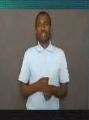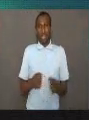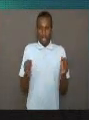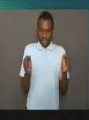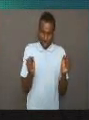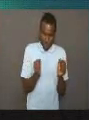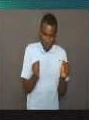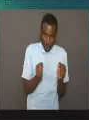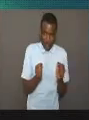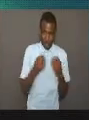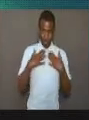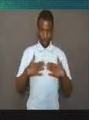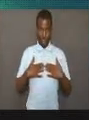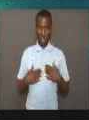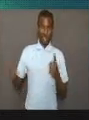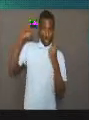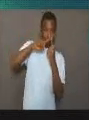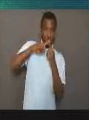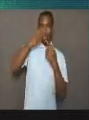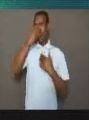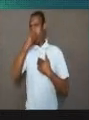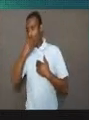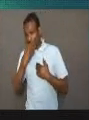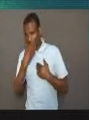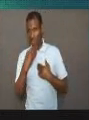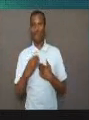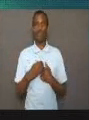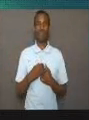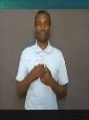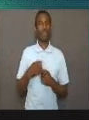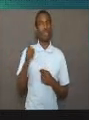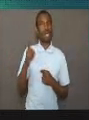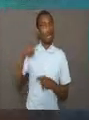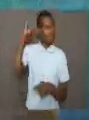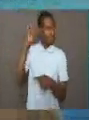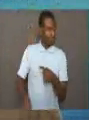cooler body to a hotter one is not possible.